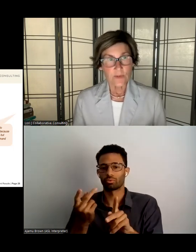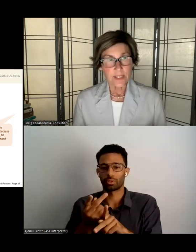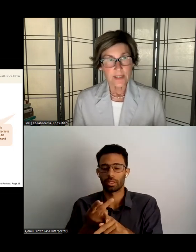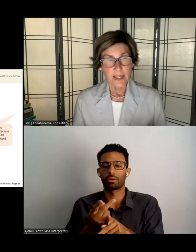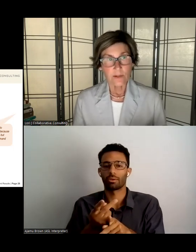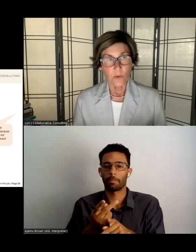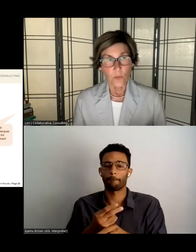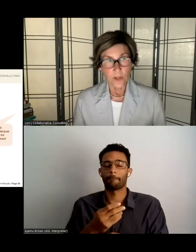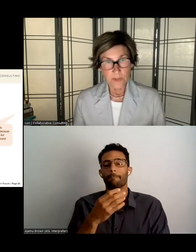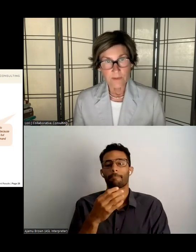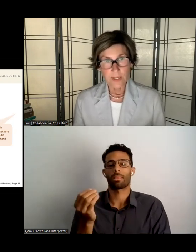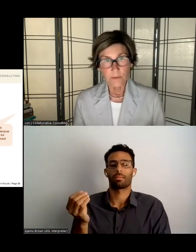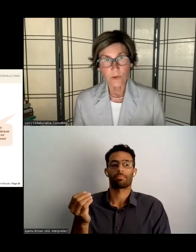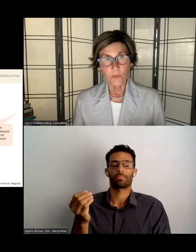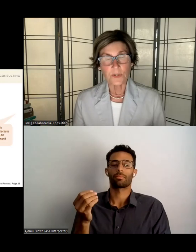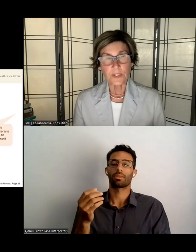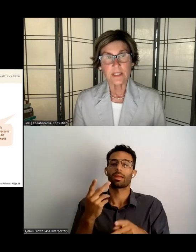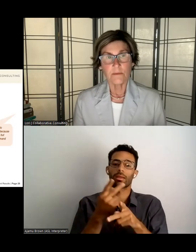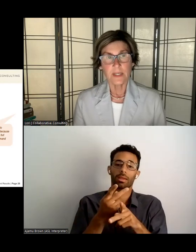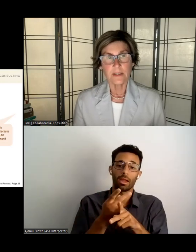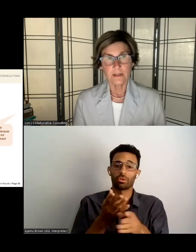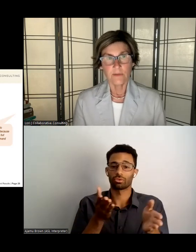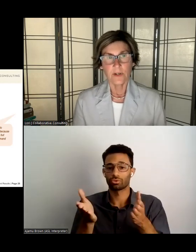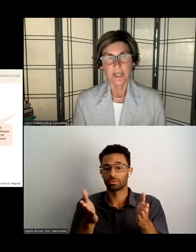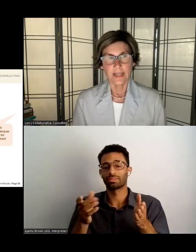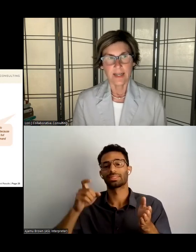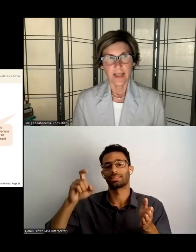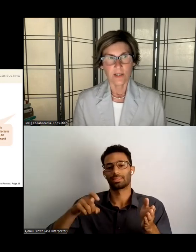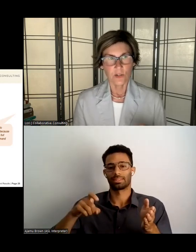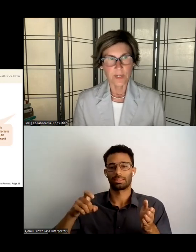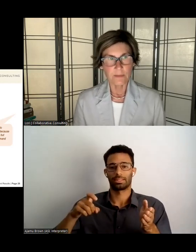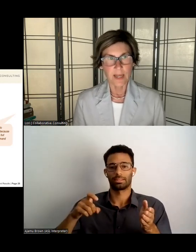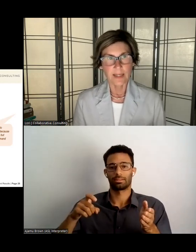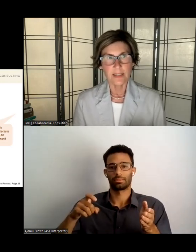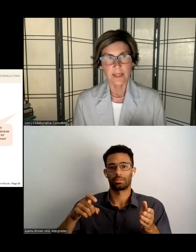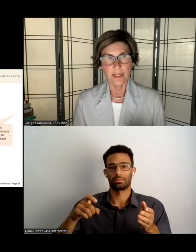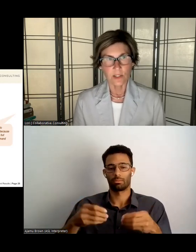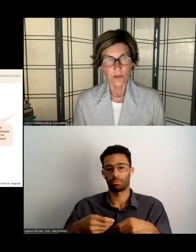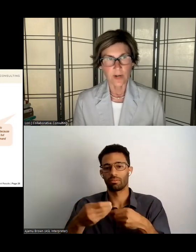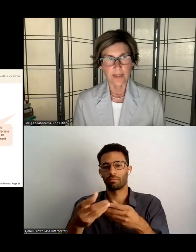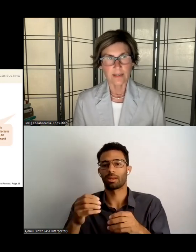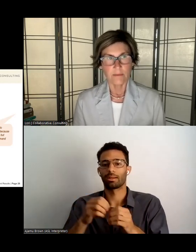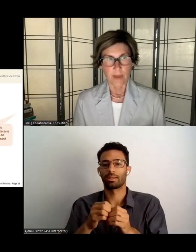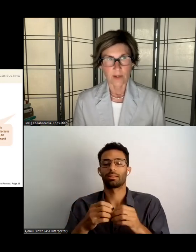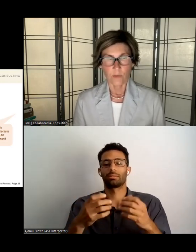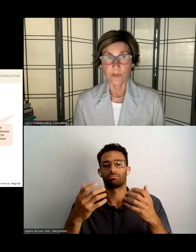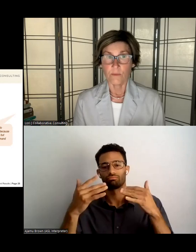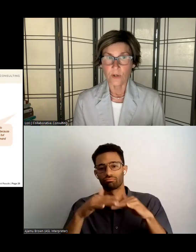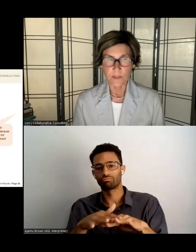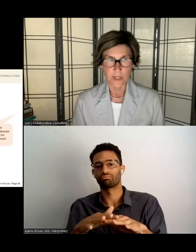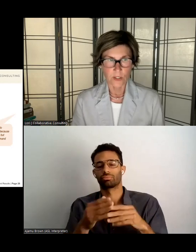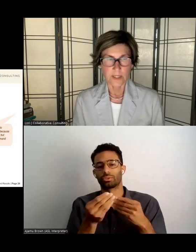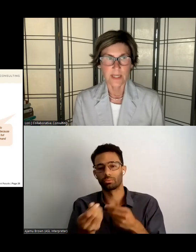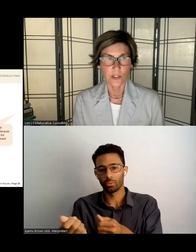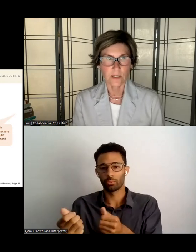and services that will be available will need to be delivered in a streamlined, integrated manner with